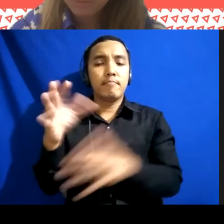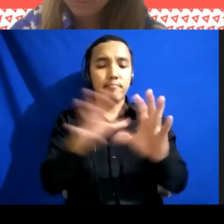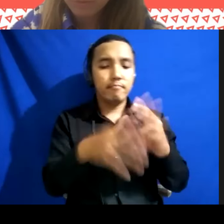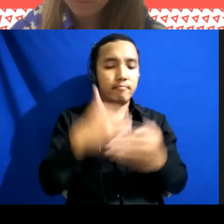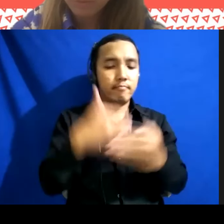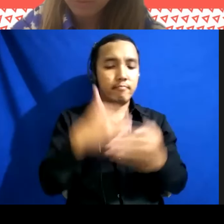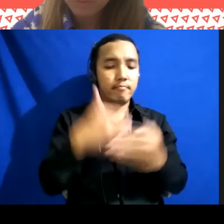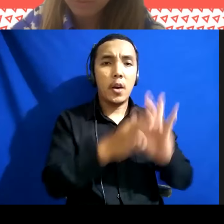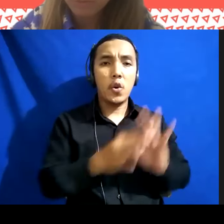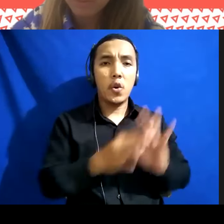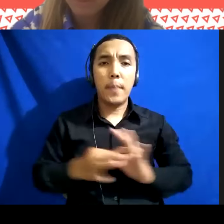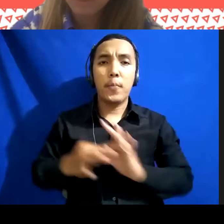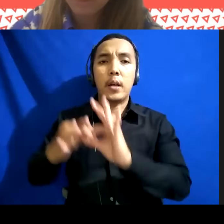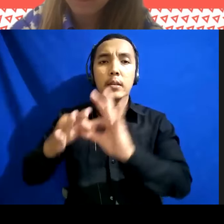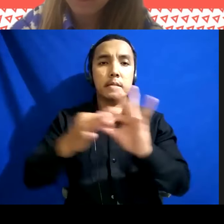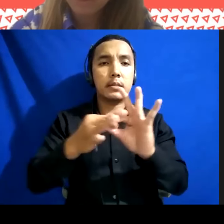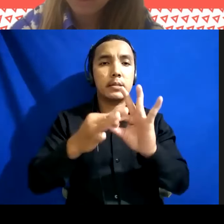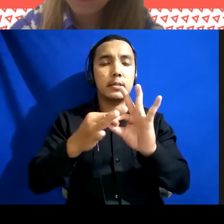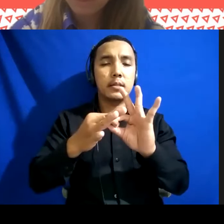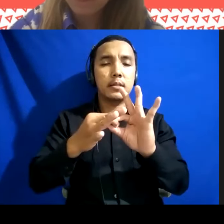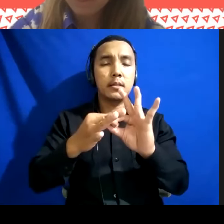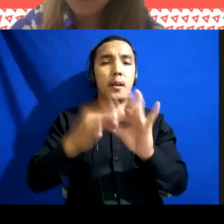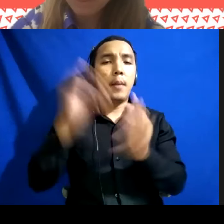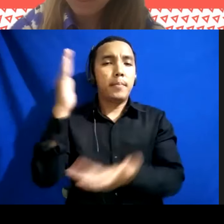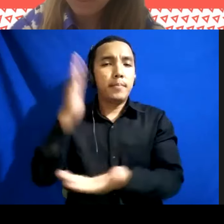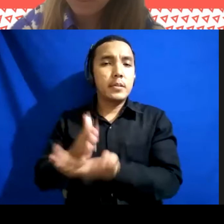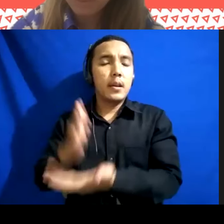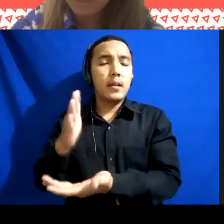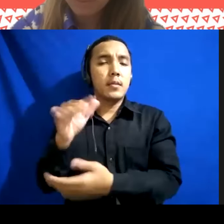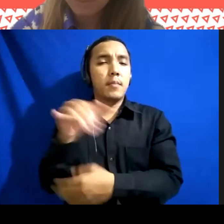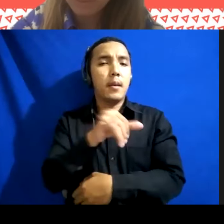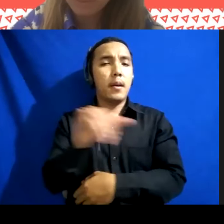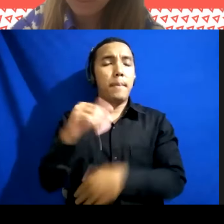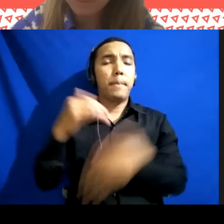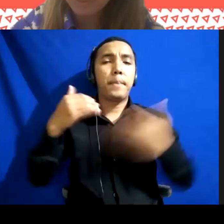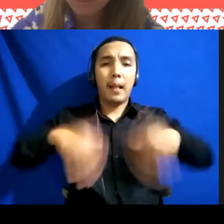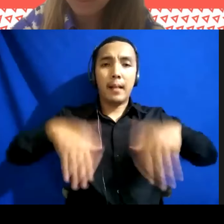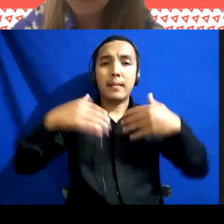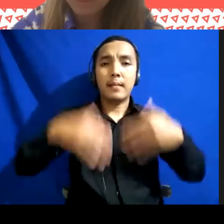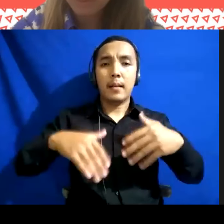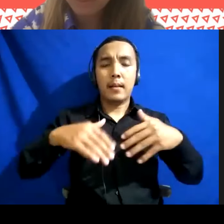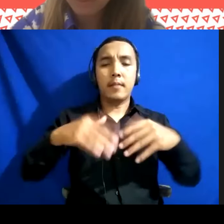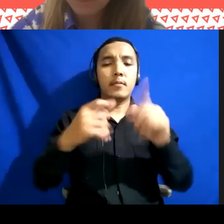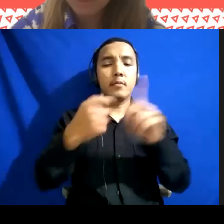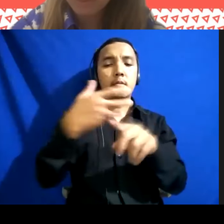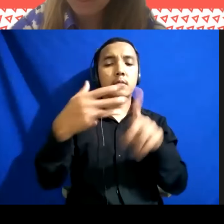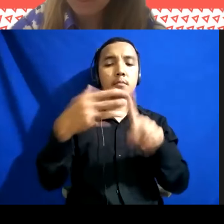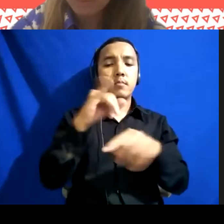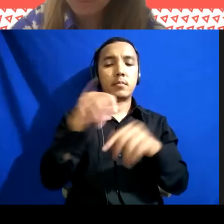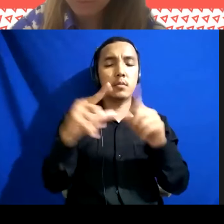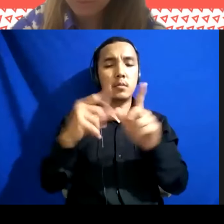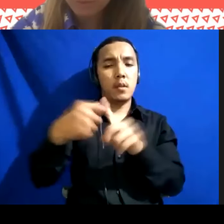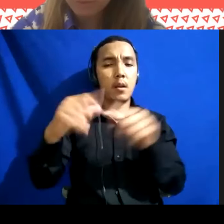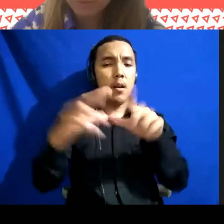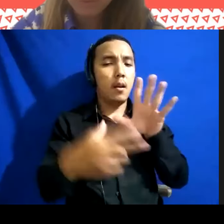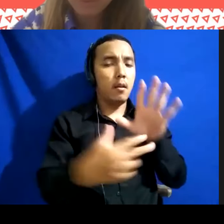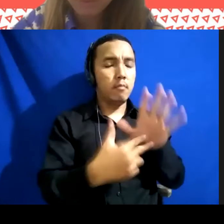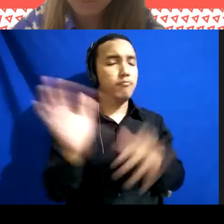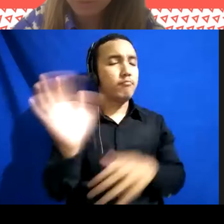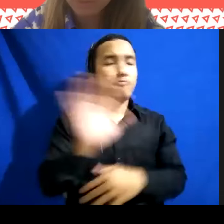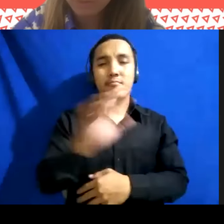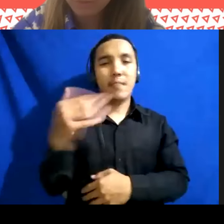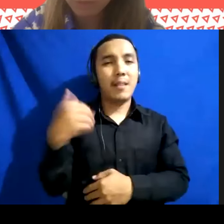collaboration, policy, and implementation. So policy will mean nothing if it is not implemented and clarified to